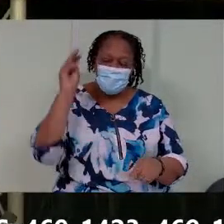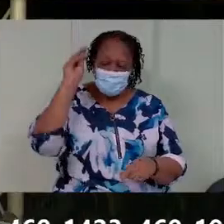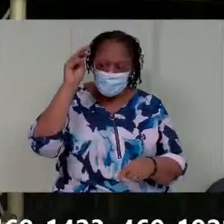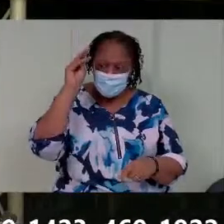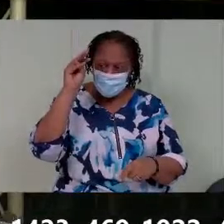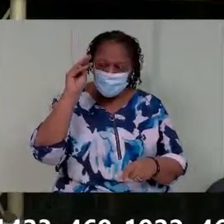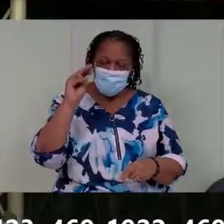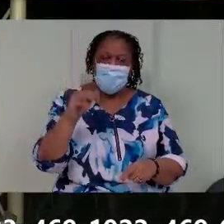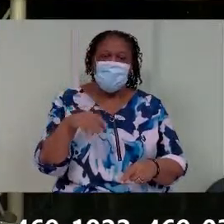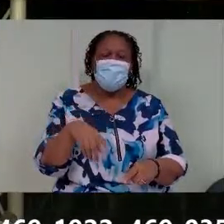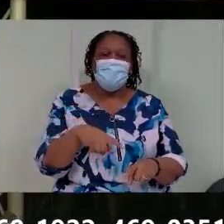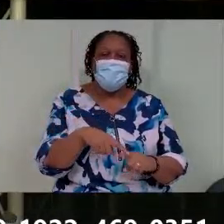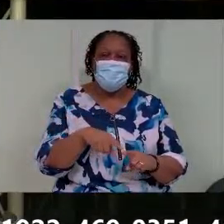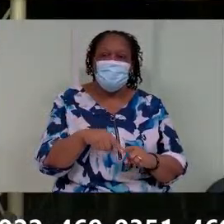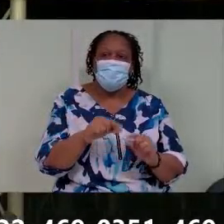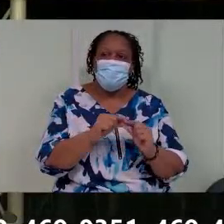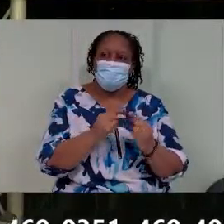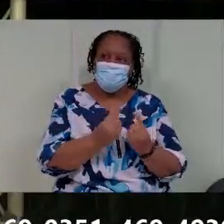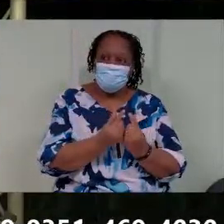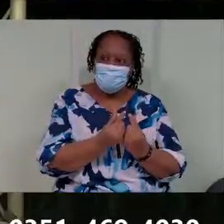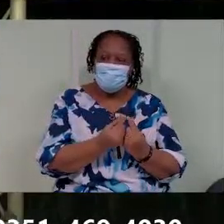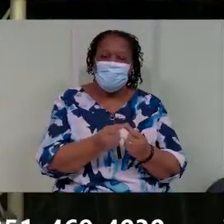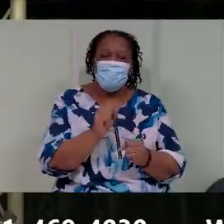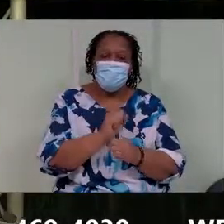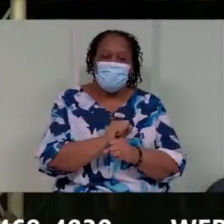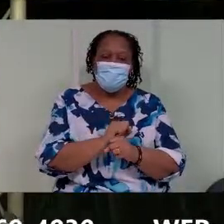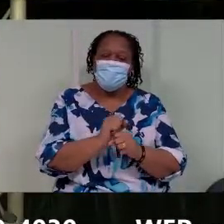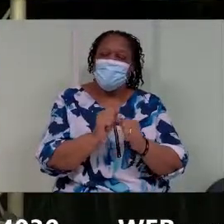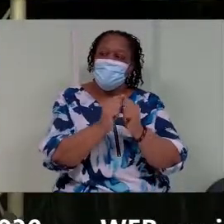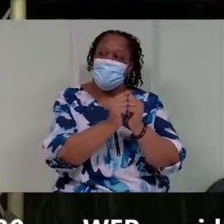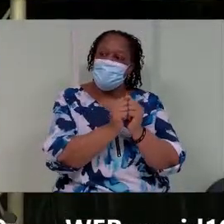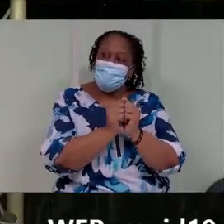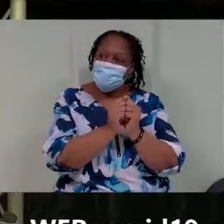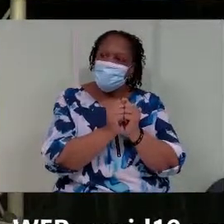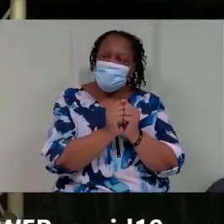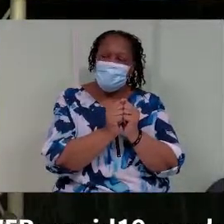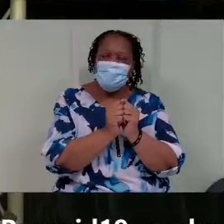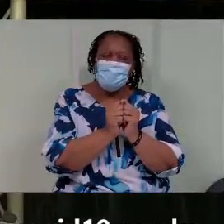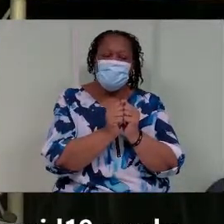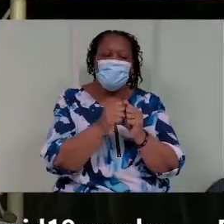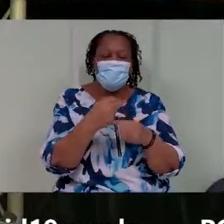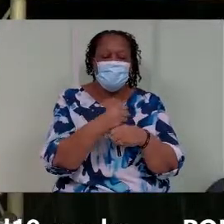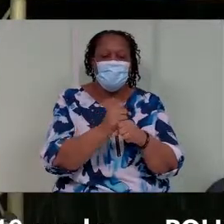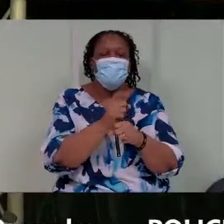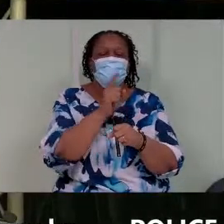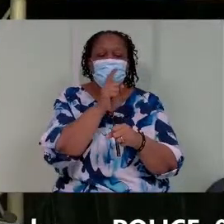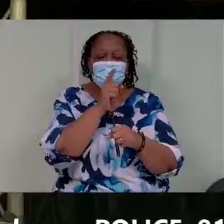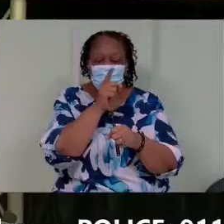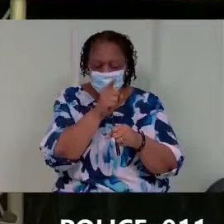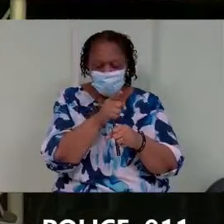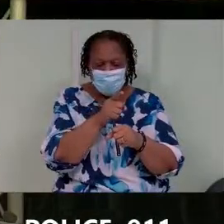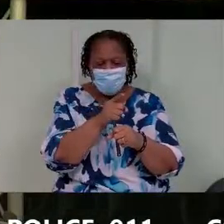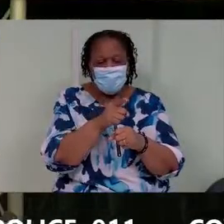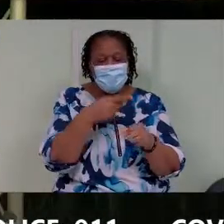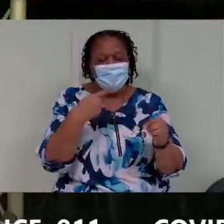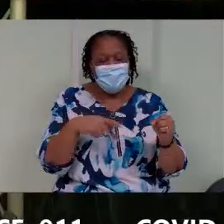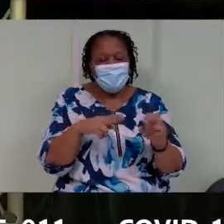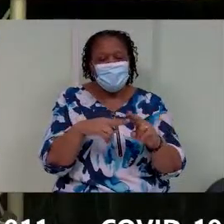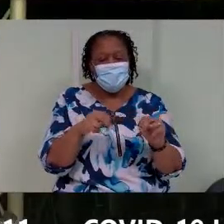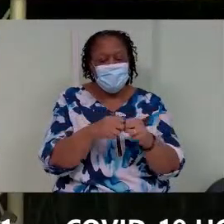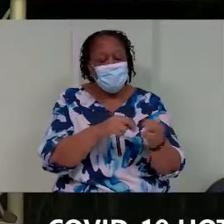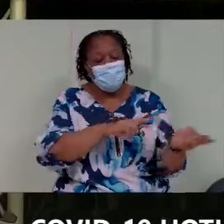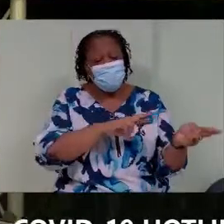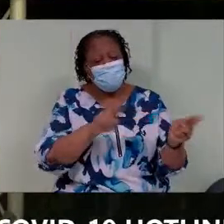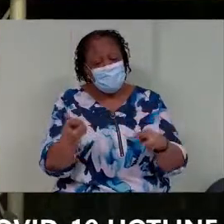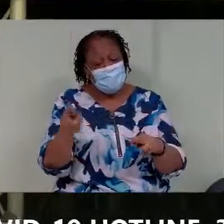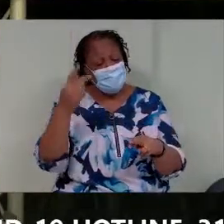and authorities are working together to prepare the Federation for the reopening of the borders. So,